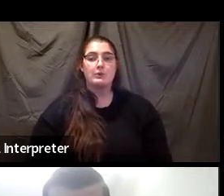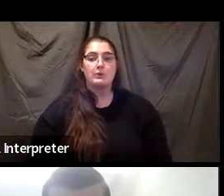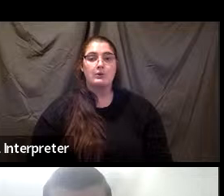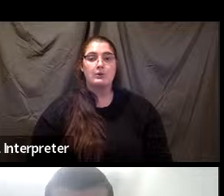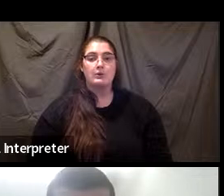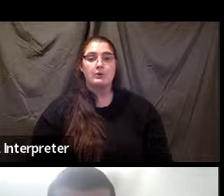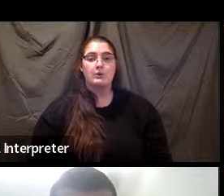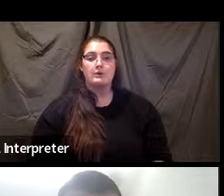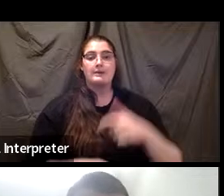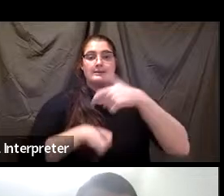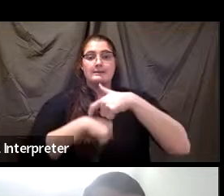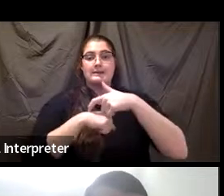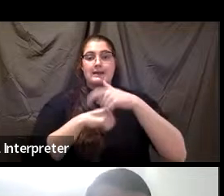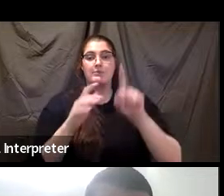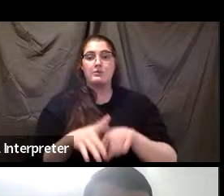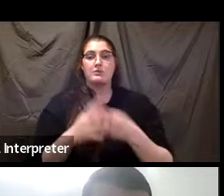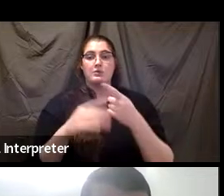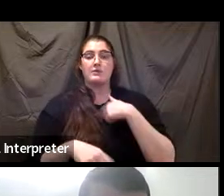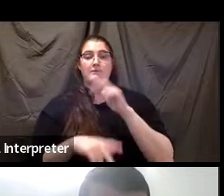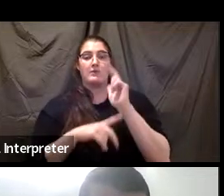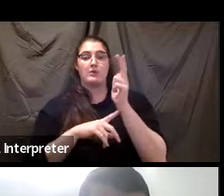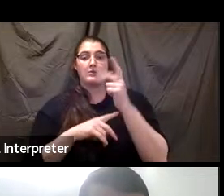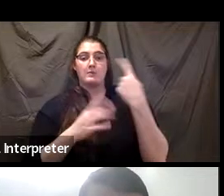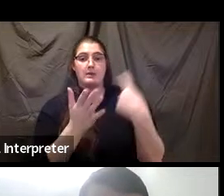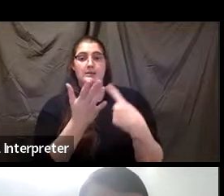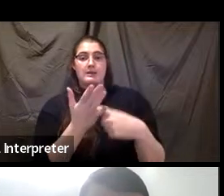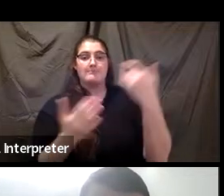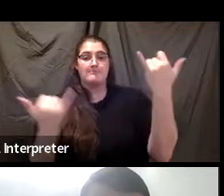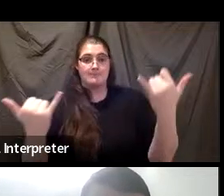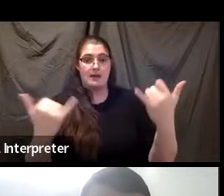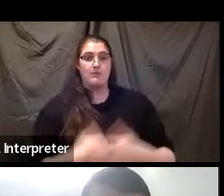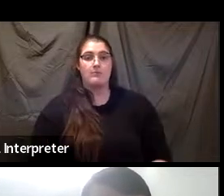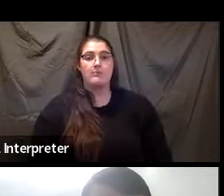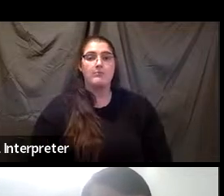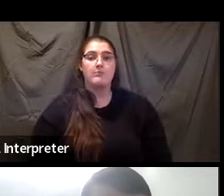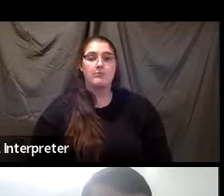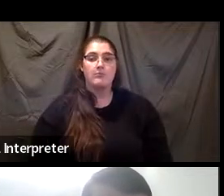Timer starts. We have a 3-minute discussion period now.